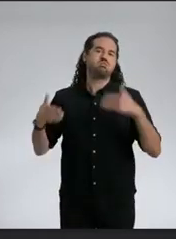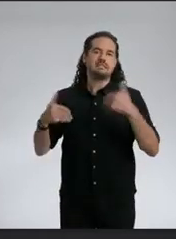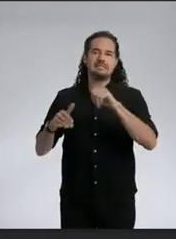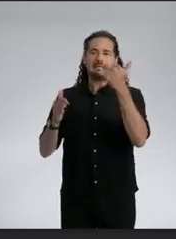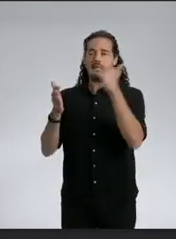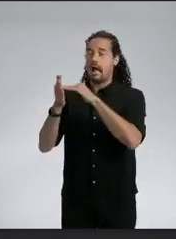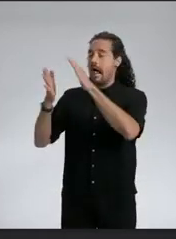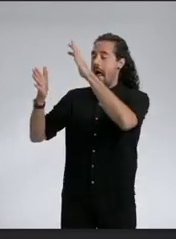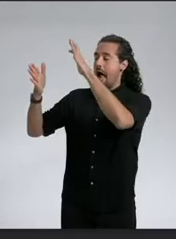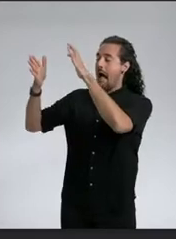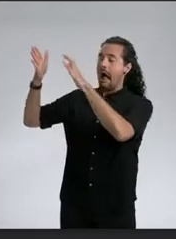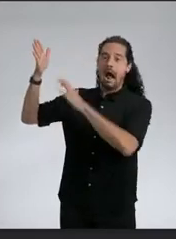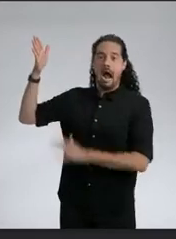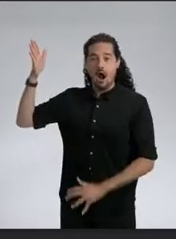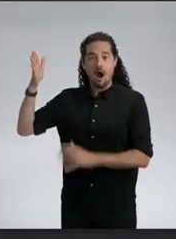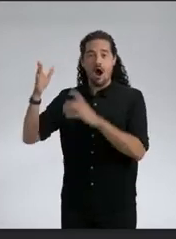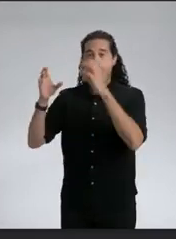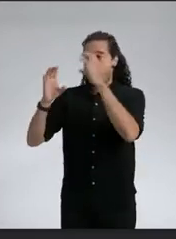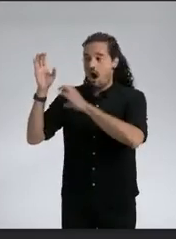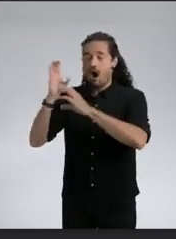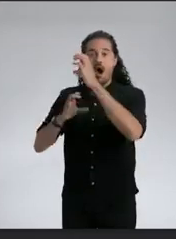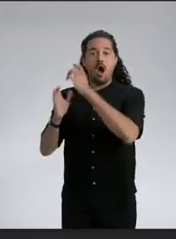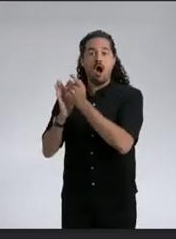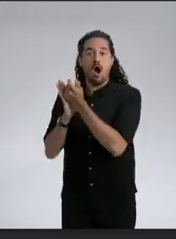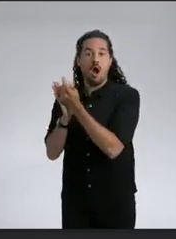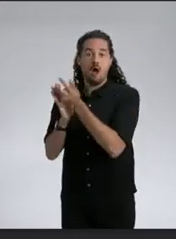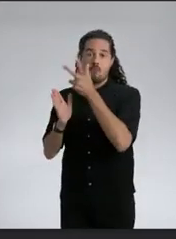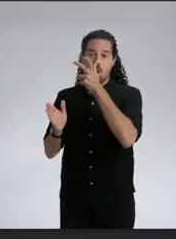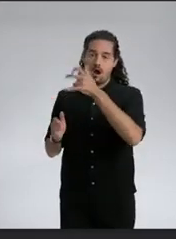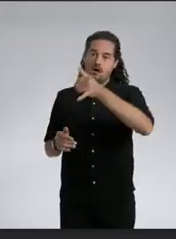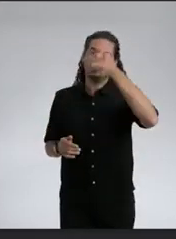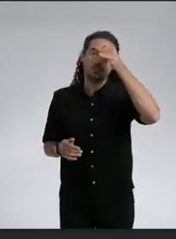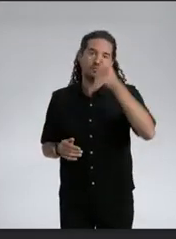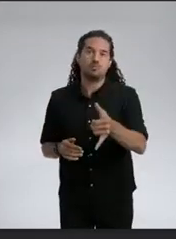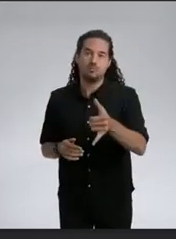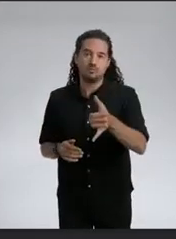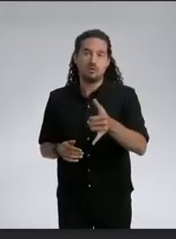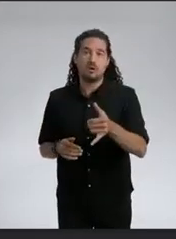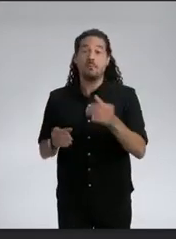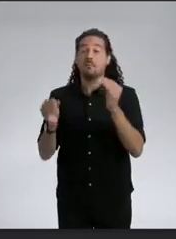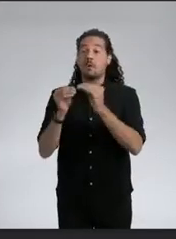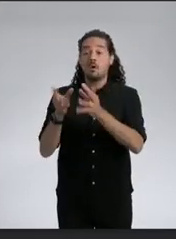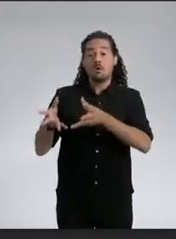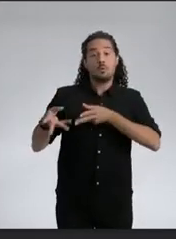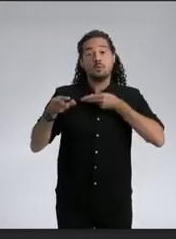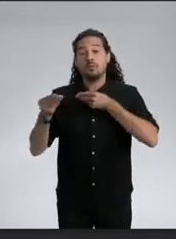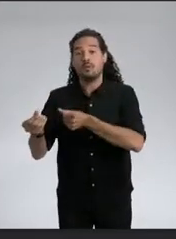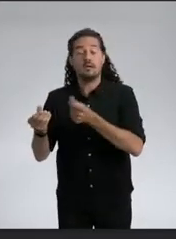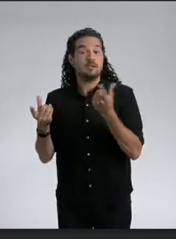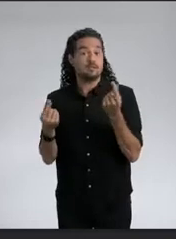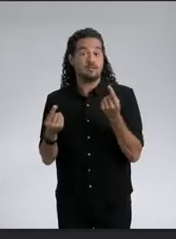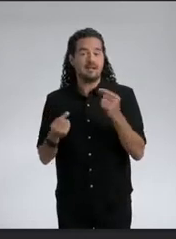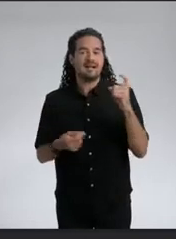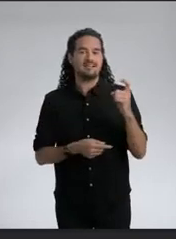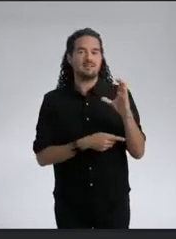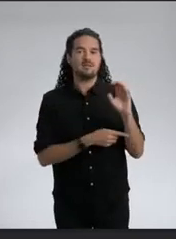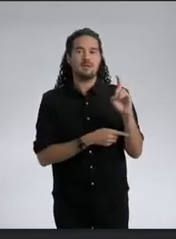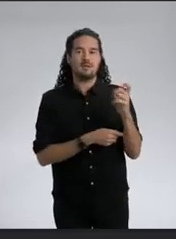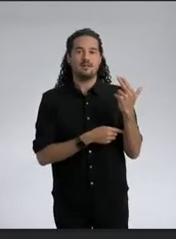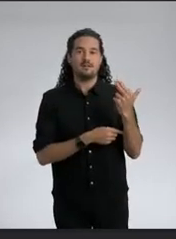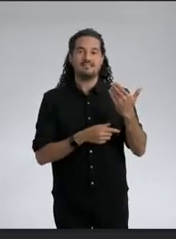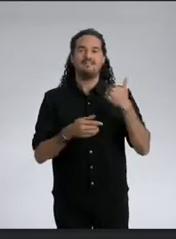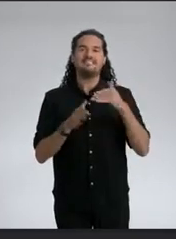all running in parallel, can take a really long time. To help you streamline this process, Xcode 13 adds selective shader